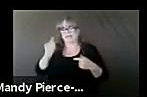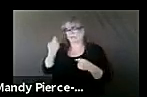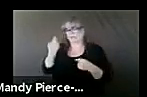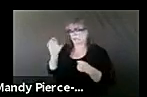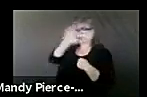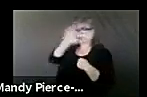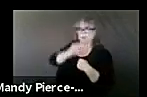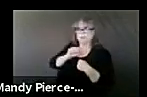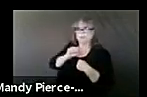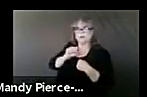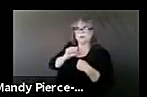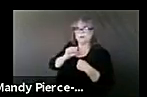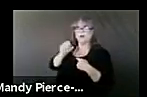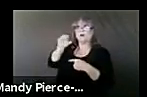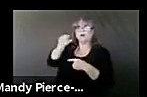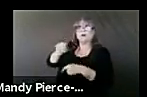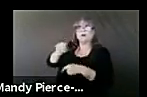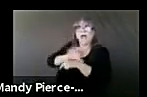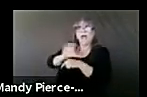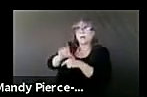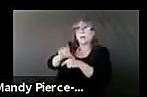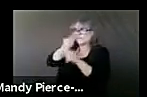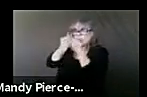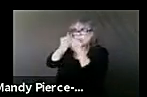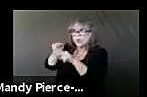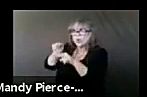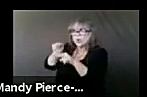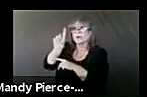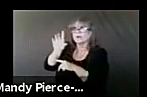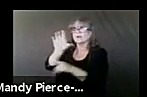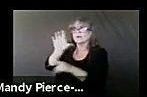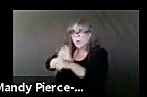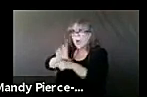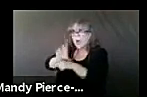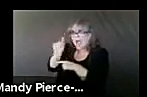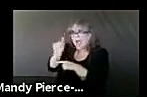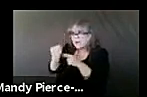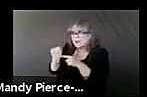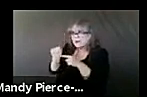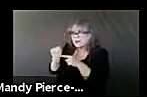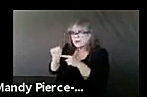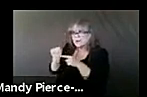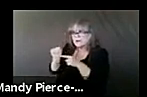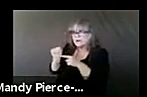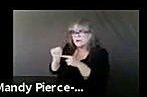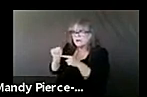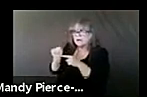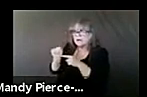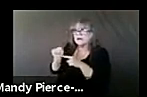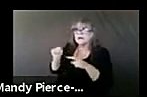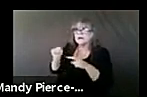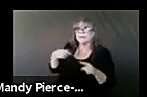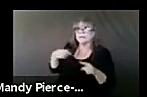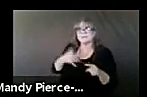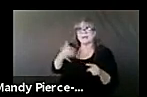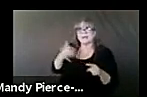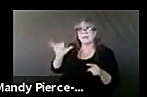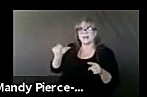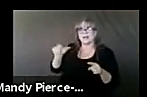a large percentage of patients who require ICU care need ventilators. That is different from assumptions that are in the